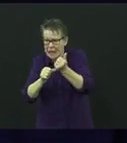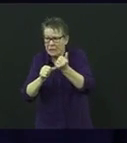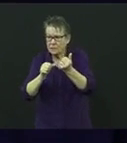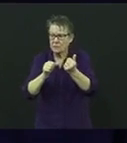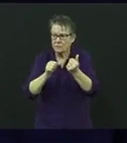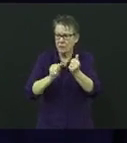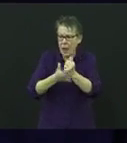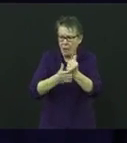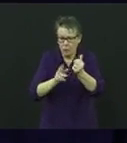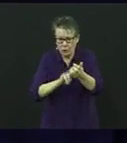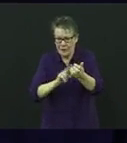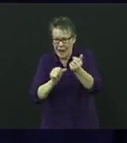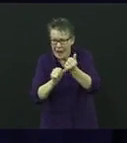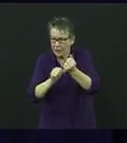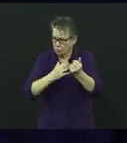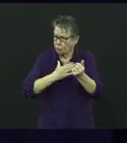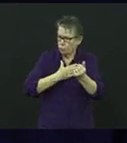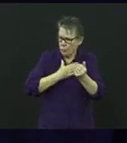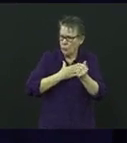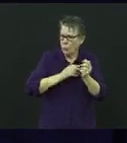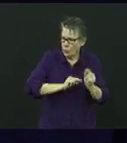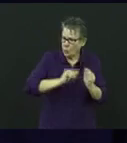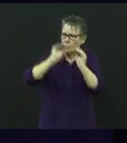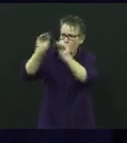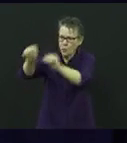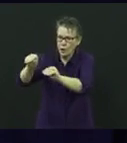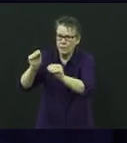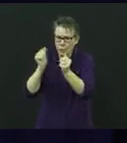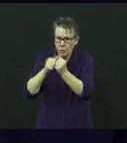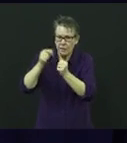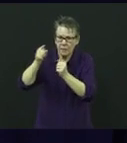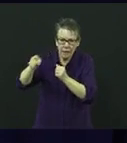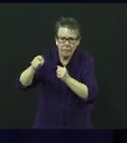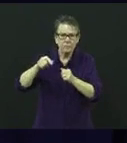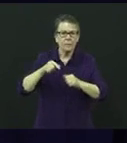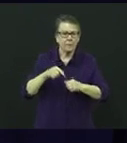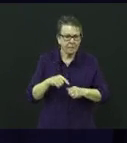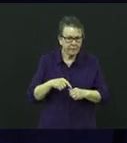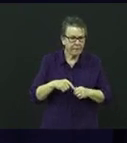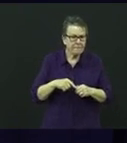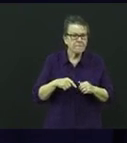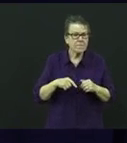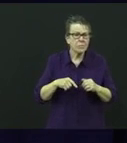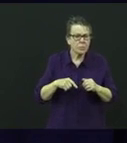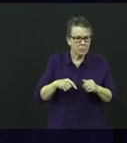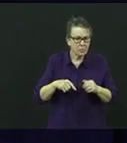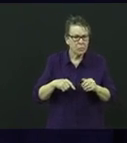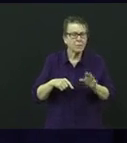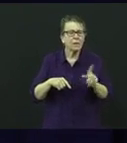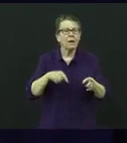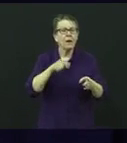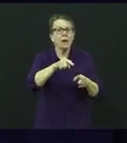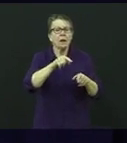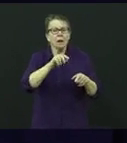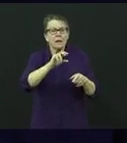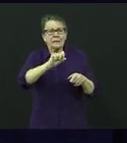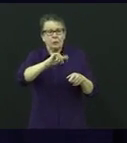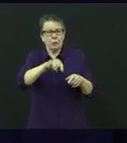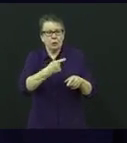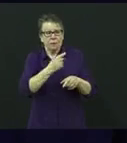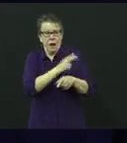said, we don't think we can continue this with the employees that are ill, and if they're in quarantine now for